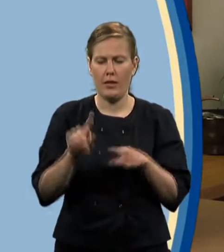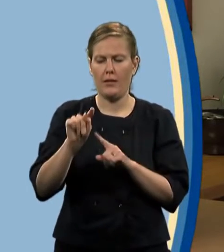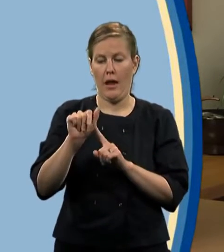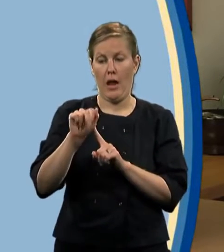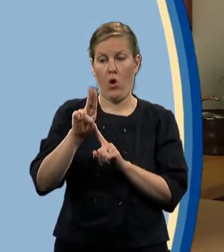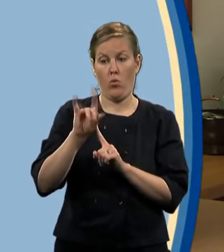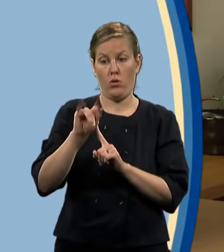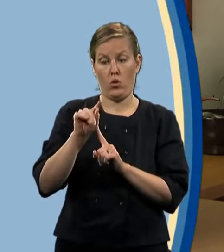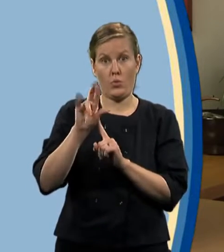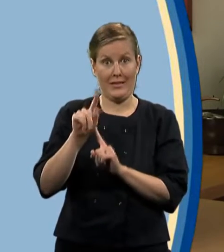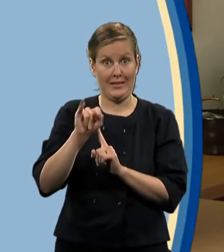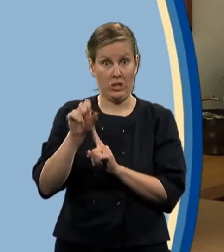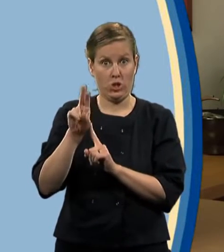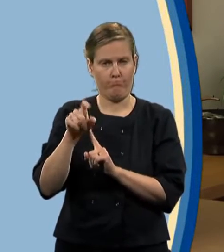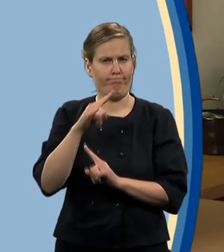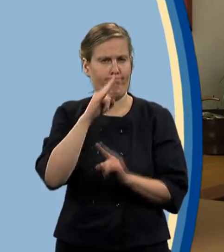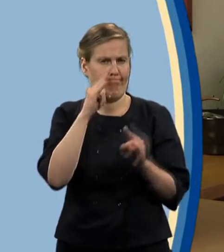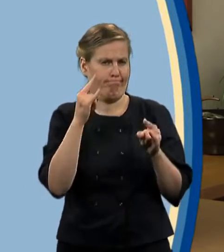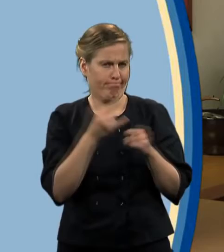you could interrupt its normal and healthy